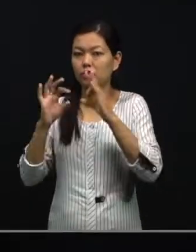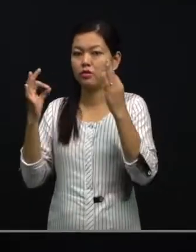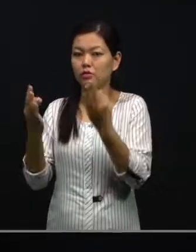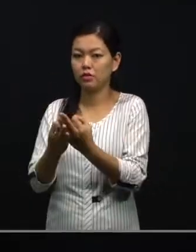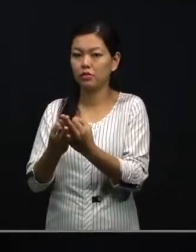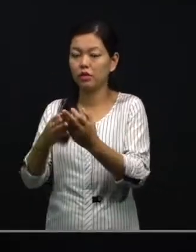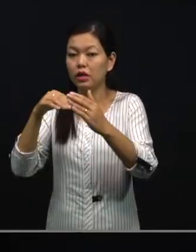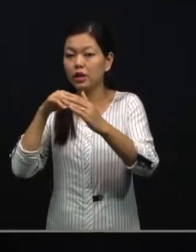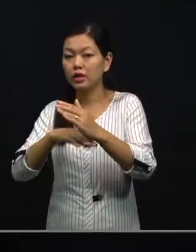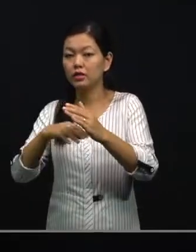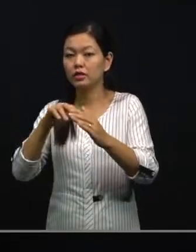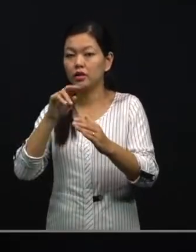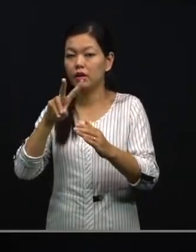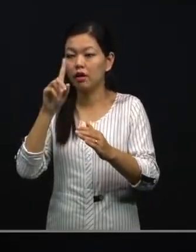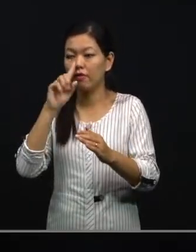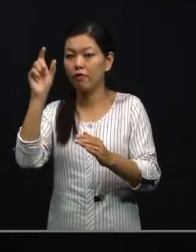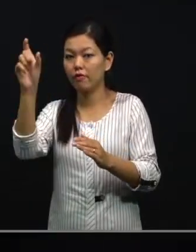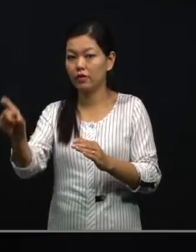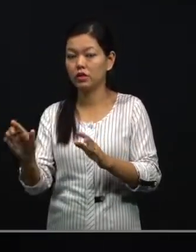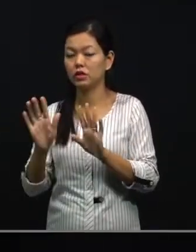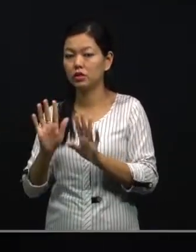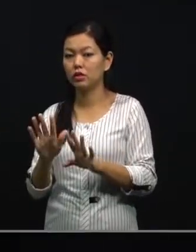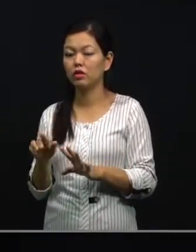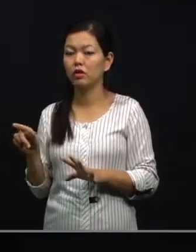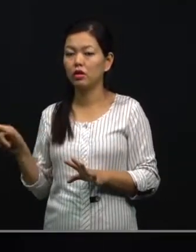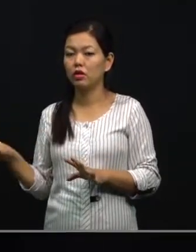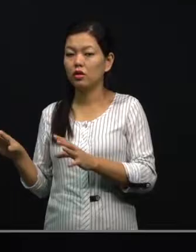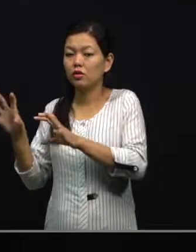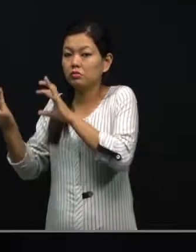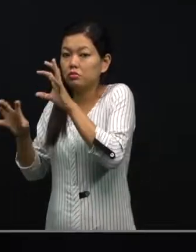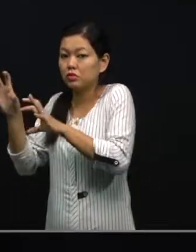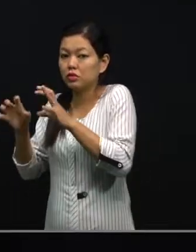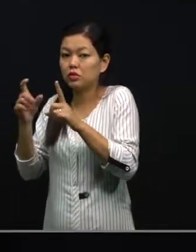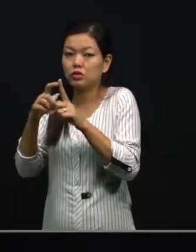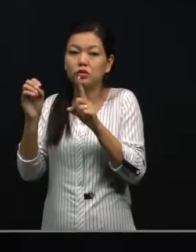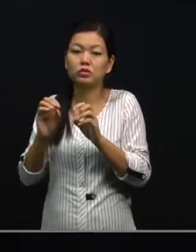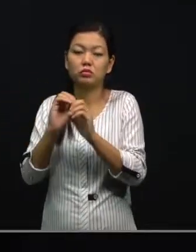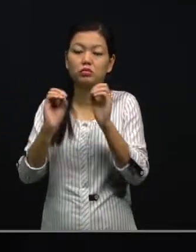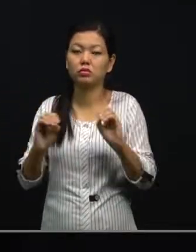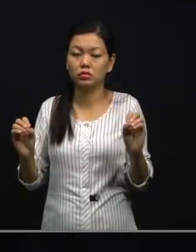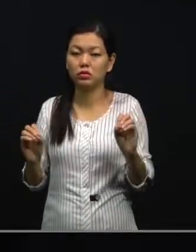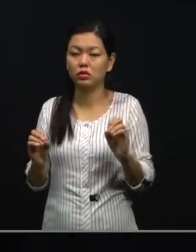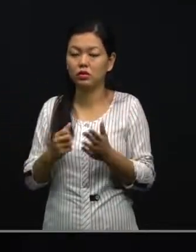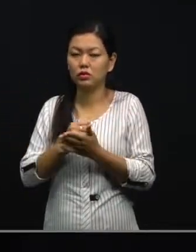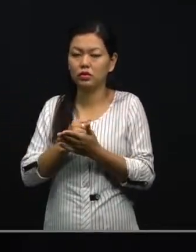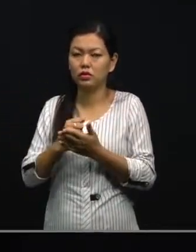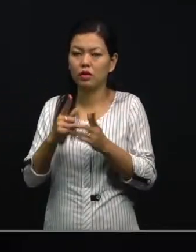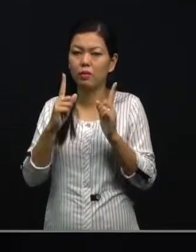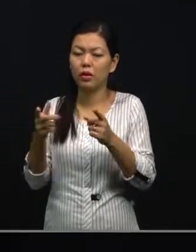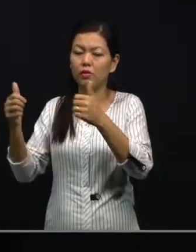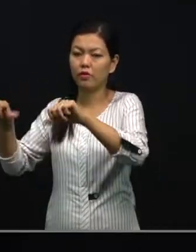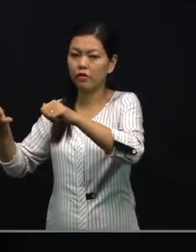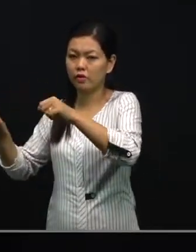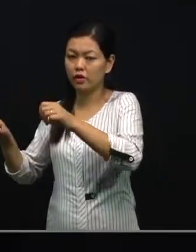travel more in order to see the changes that is happening in the world. So that's what we have here. I have